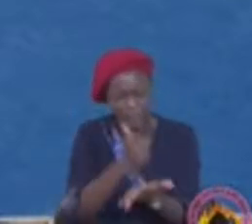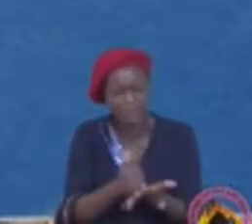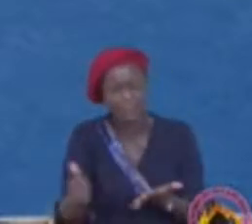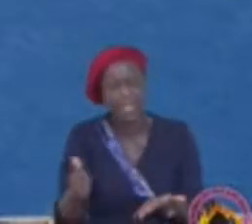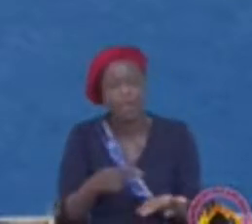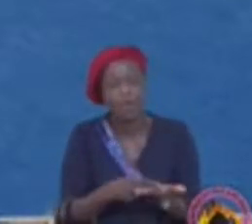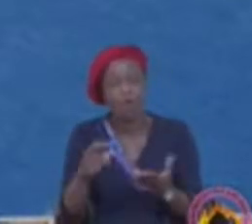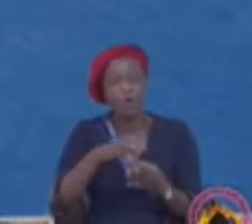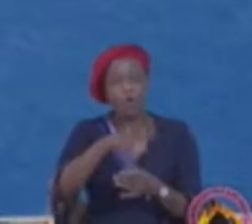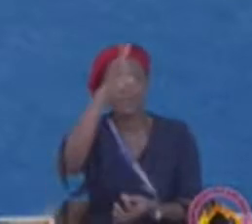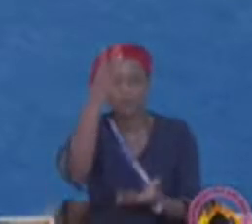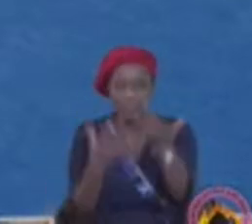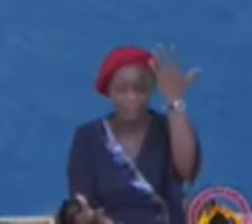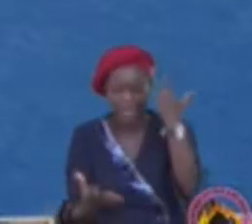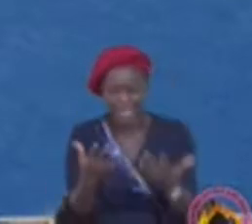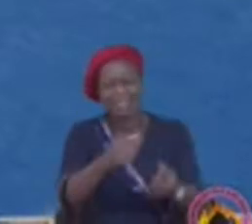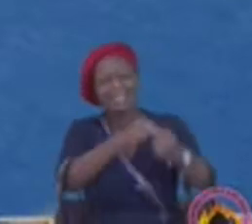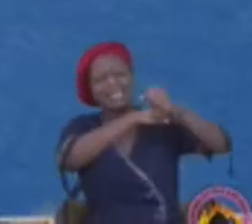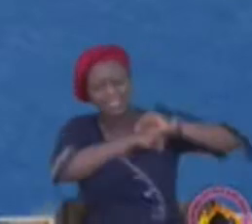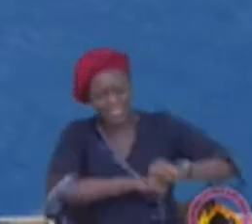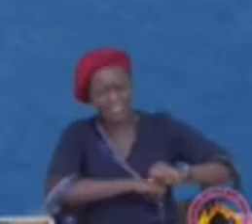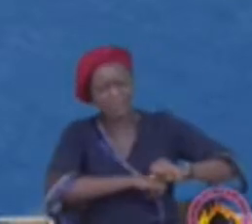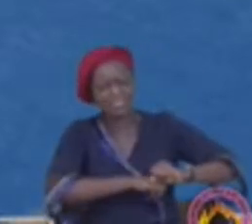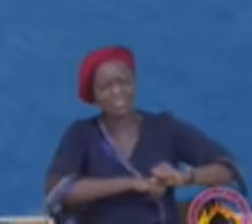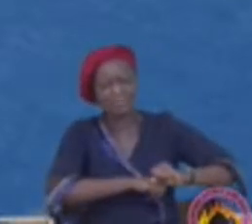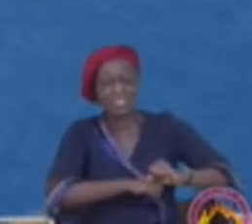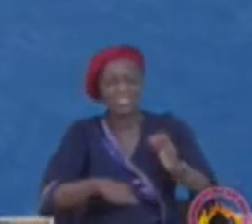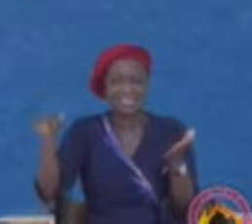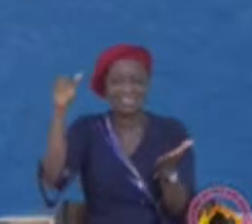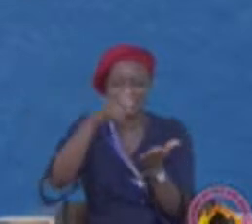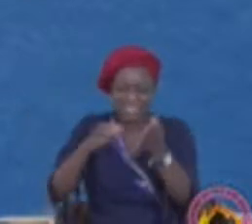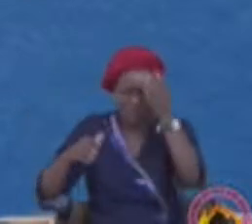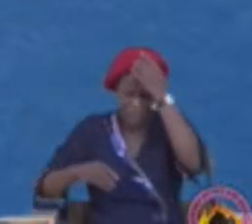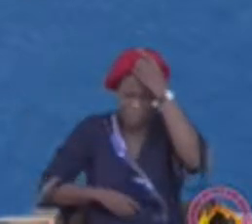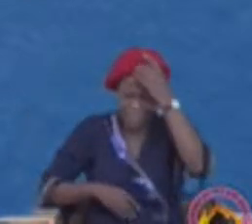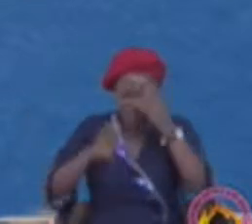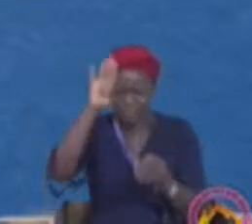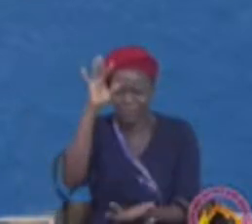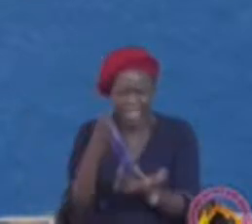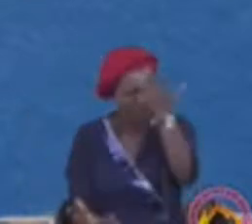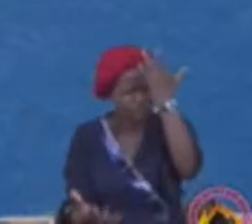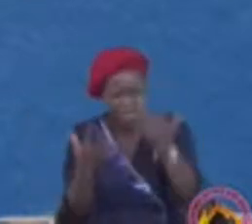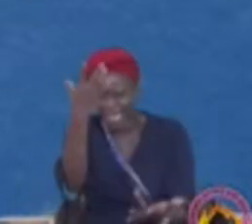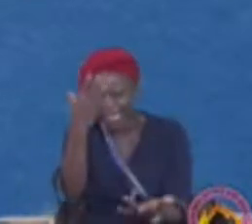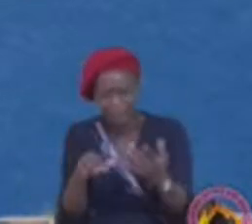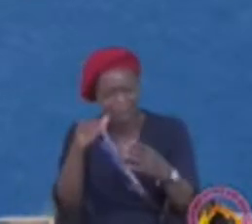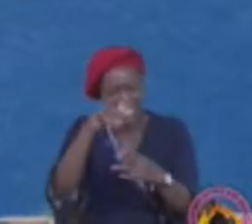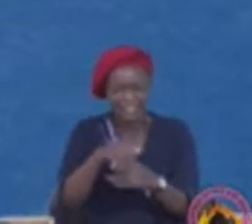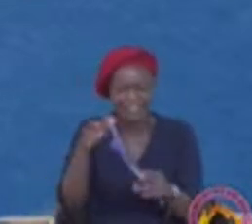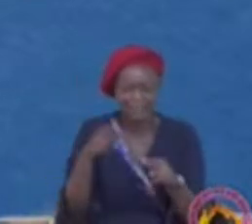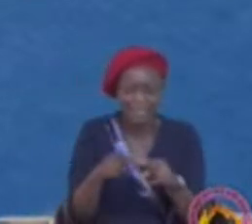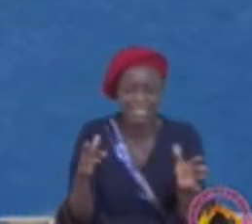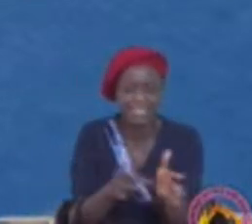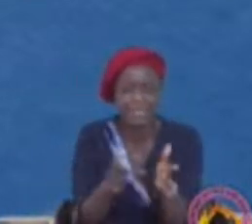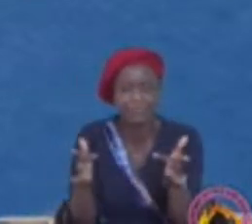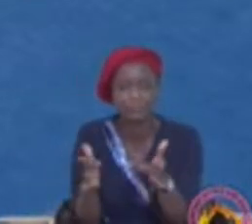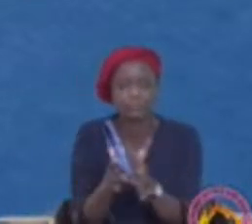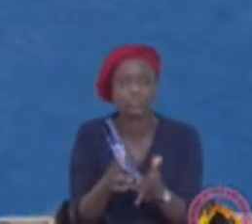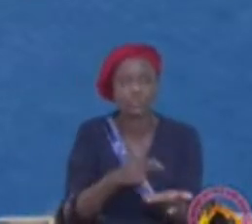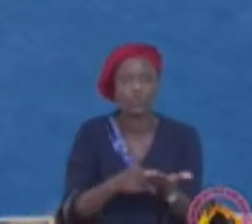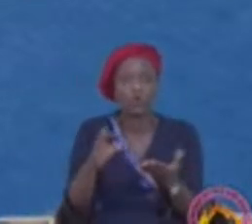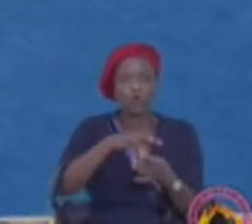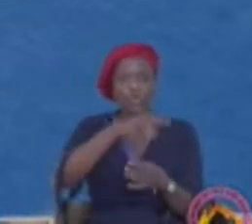fire. Secure my defense against infirmity by fire. In the name of Jesus. Holy Ghost